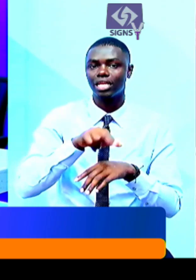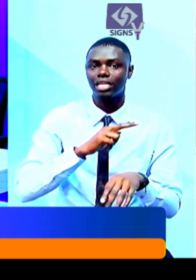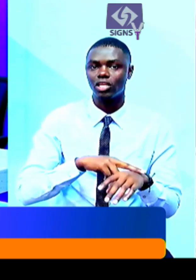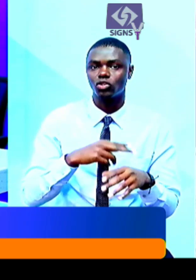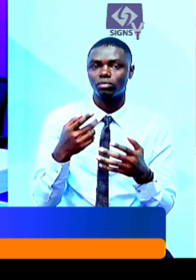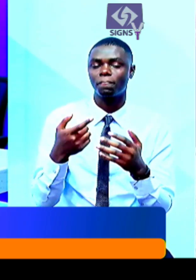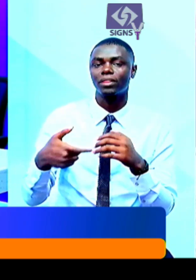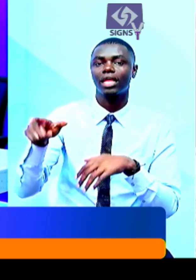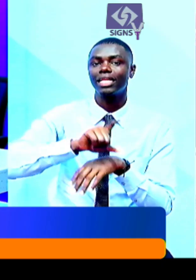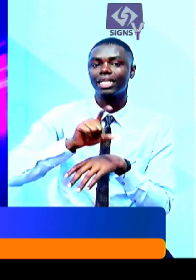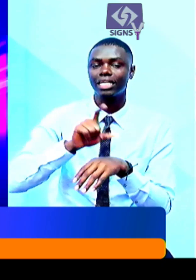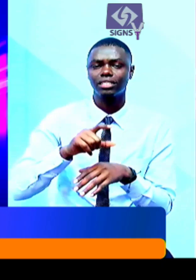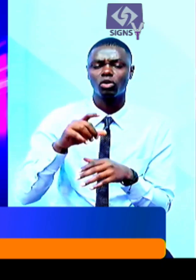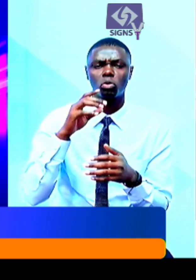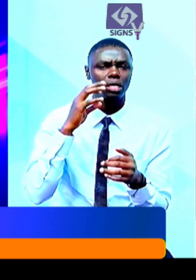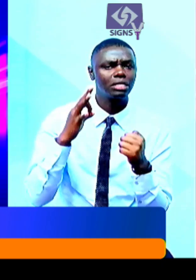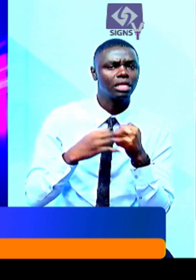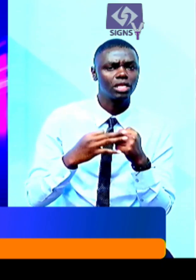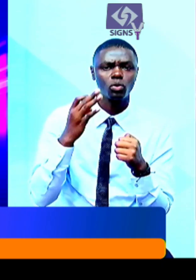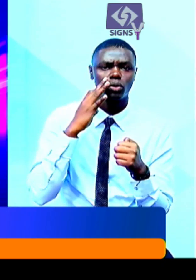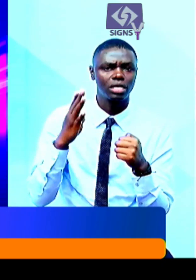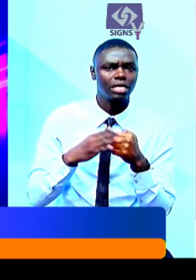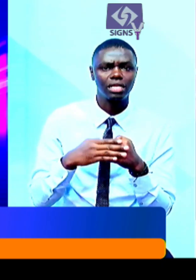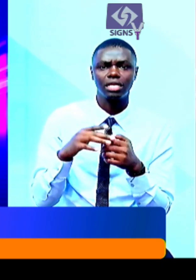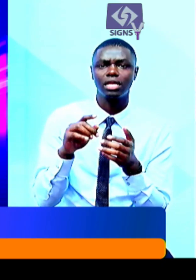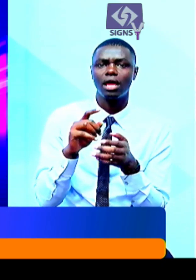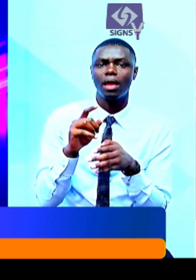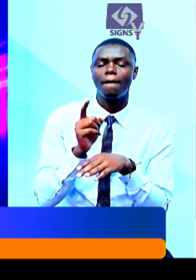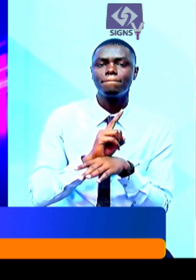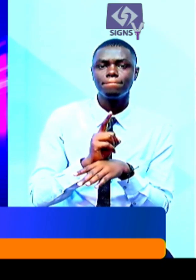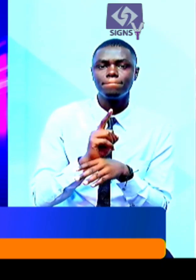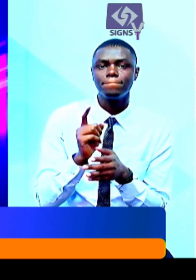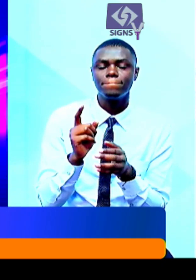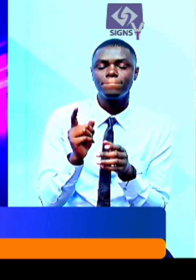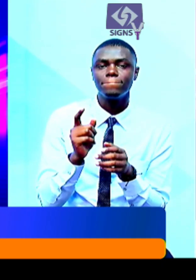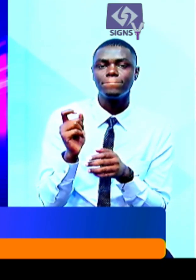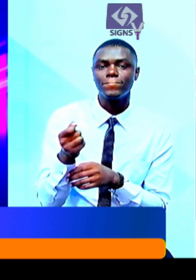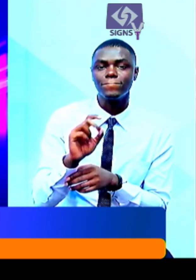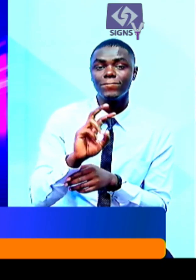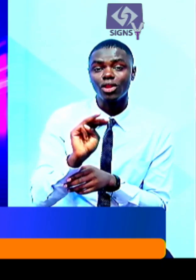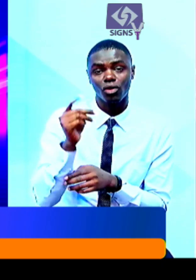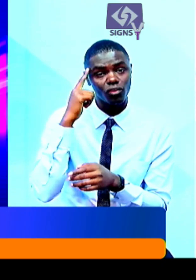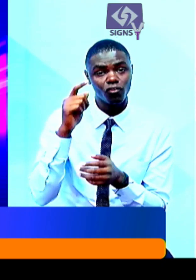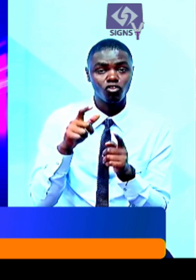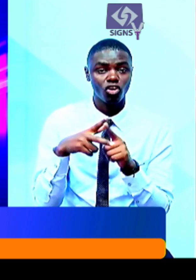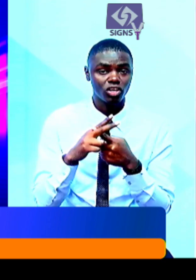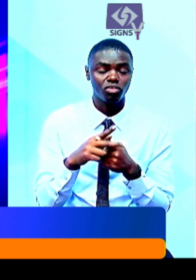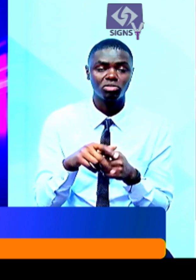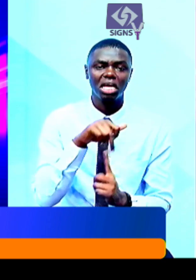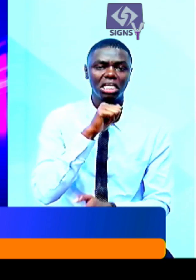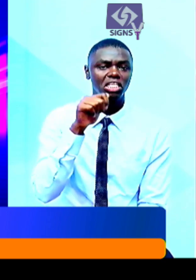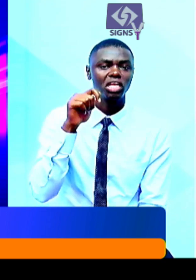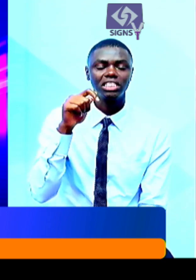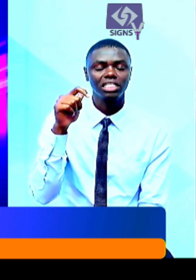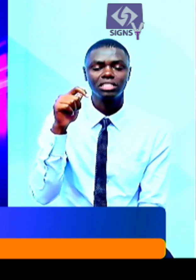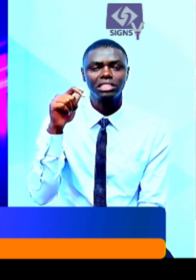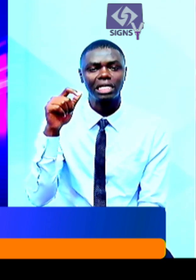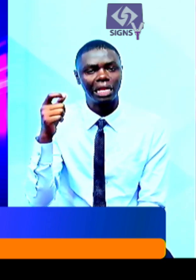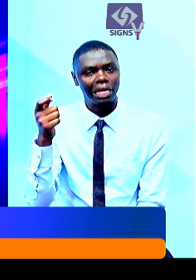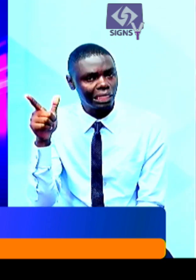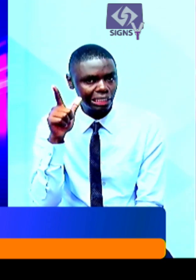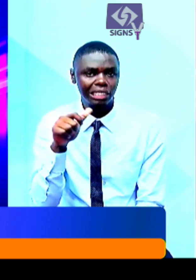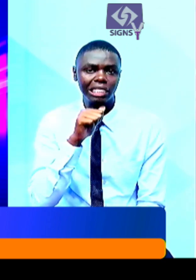800, close to 800, 900 million for renovation. Yeah, for so State House. simply, he does not listen. Yeah. He does not tweak his ideas